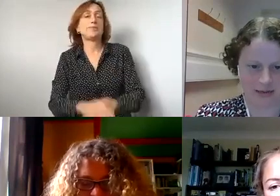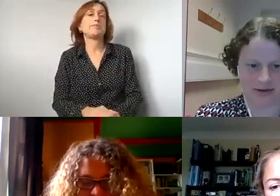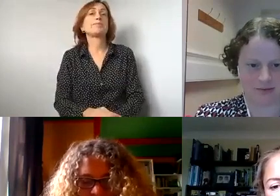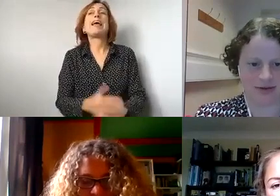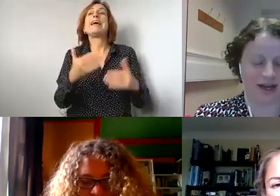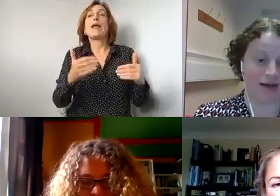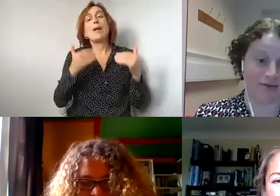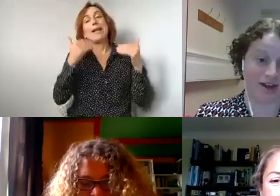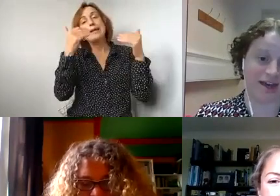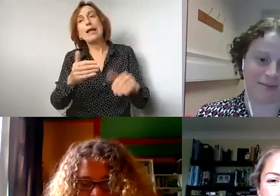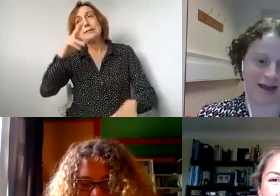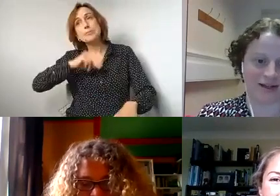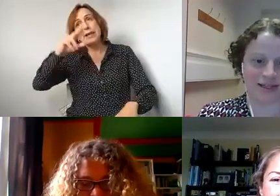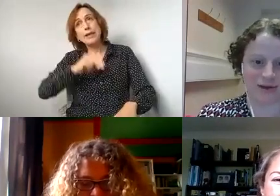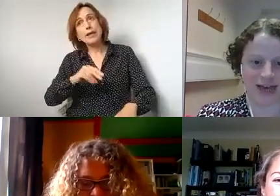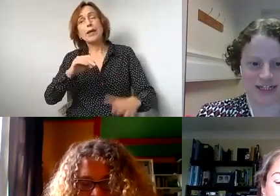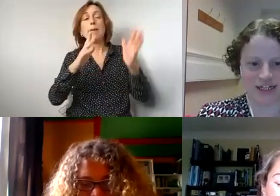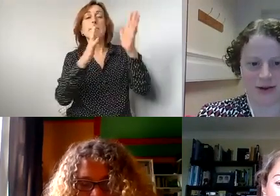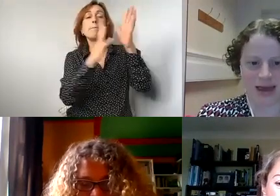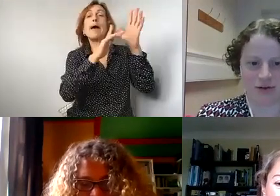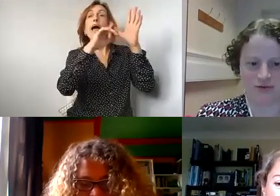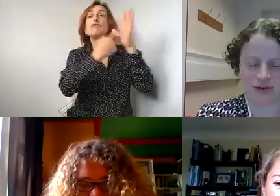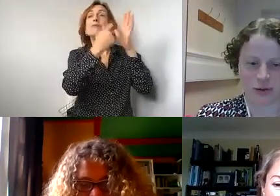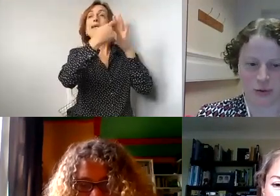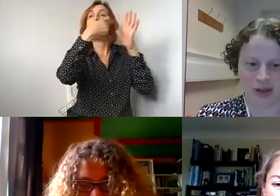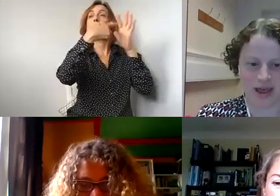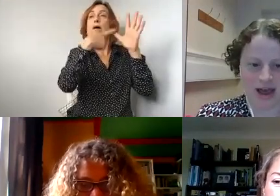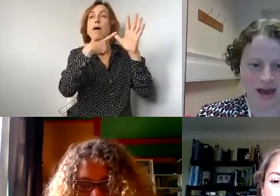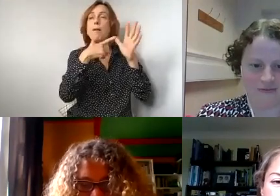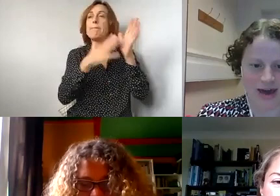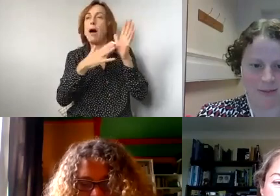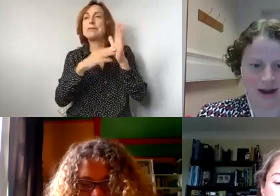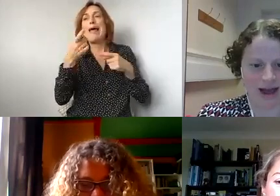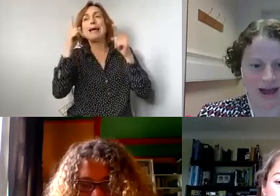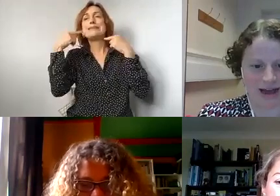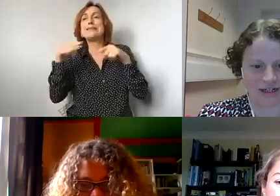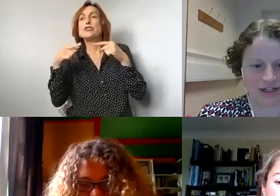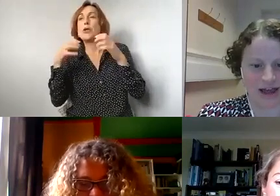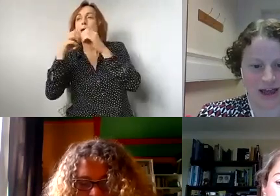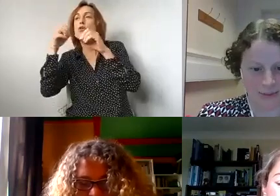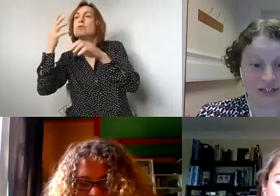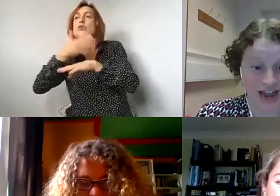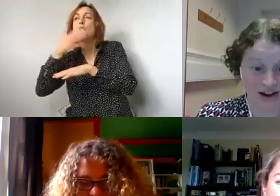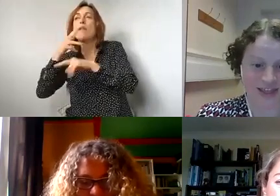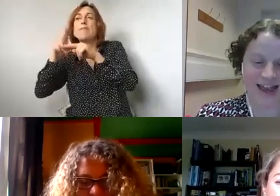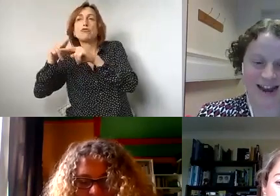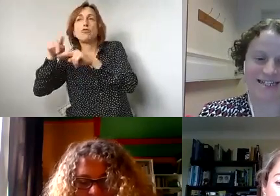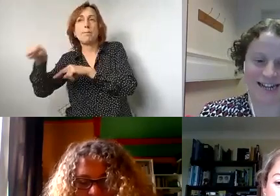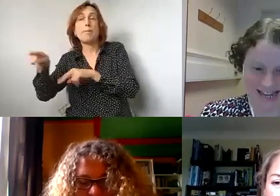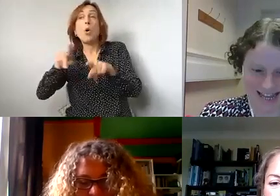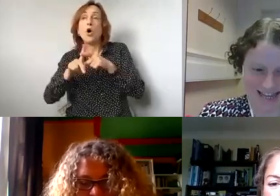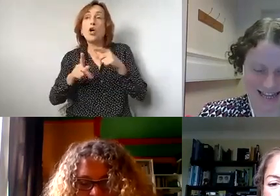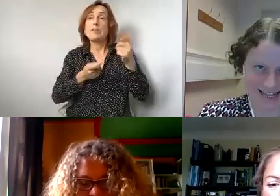next speaker is Marika Miles, who's a head teacher at Baycroft School, Fareham, and chair of the